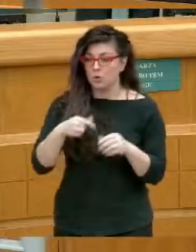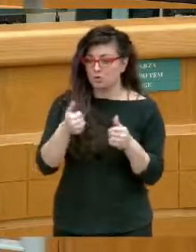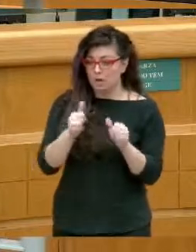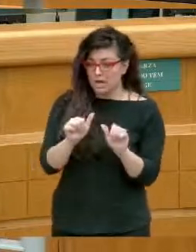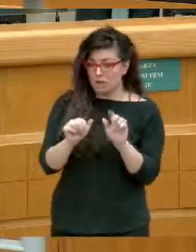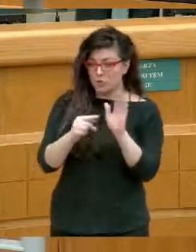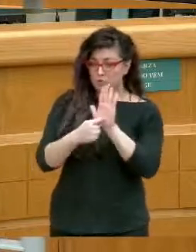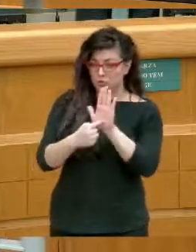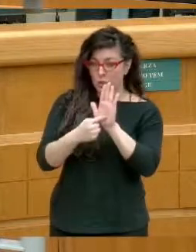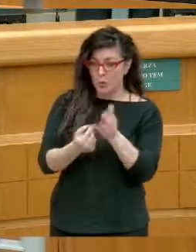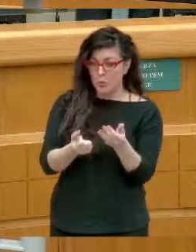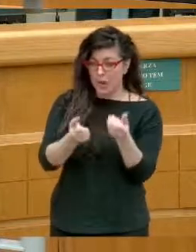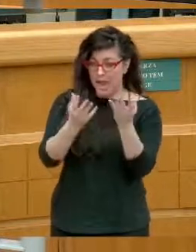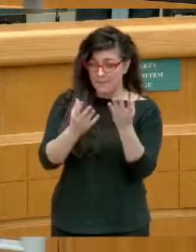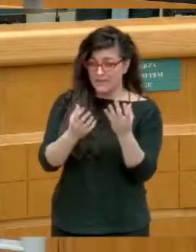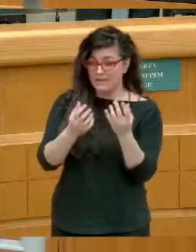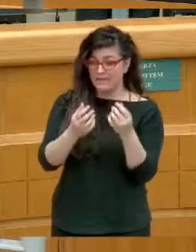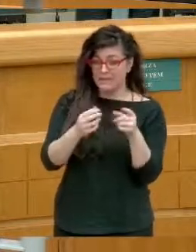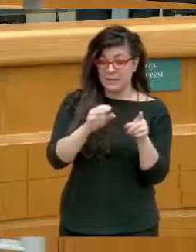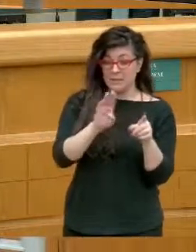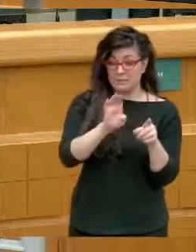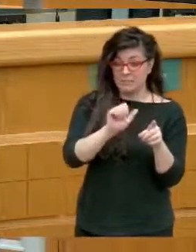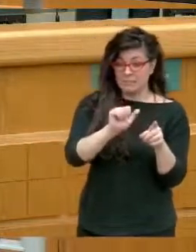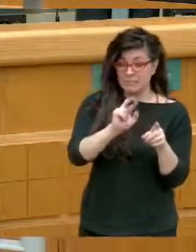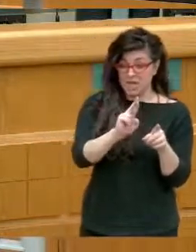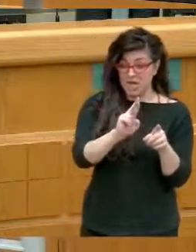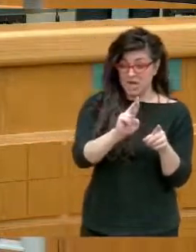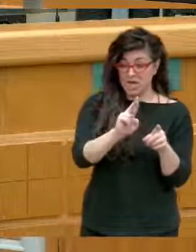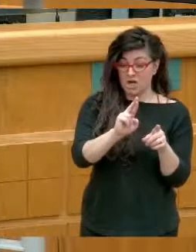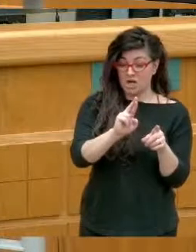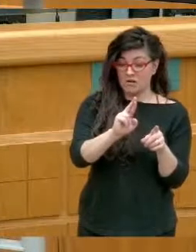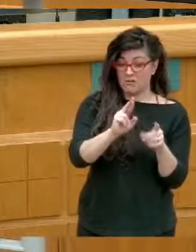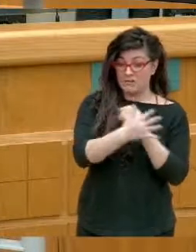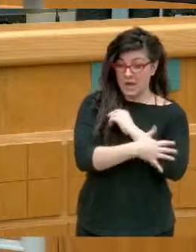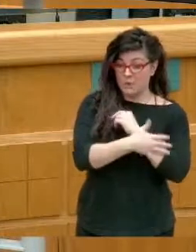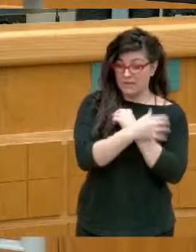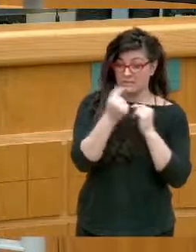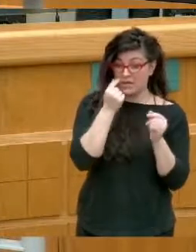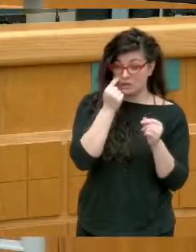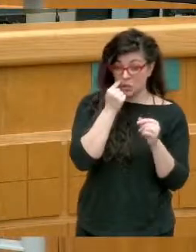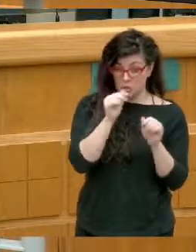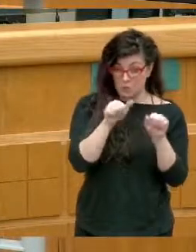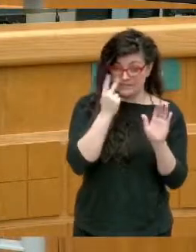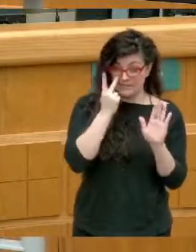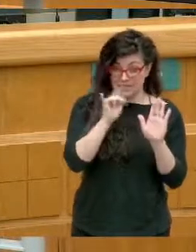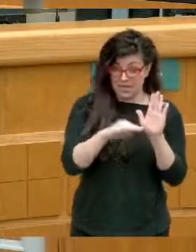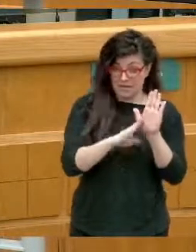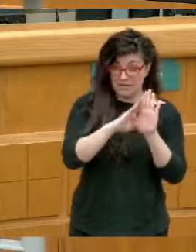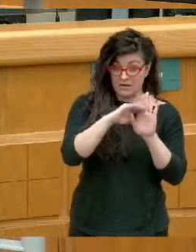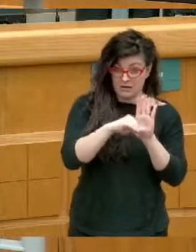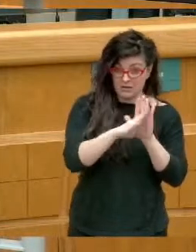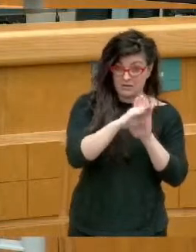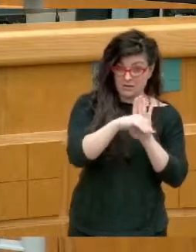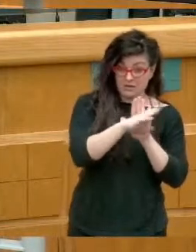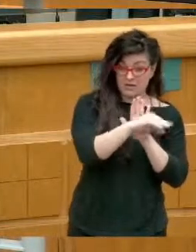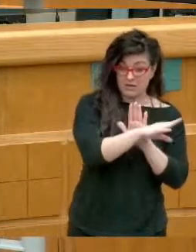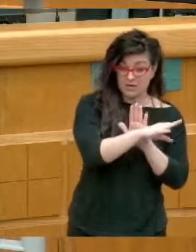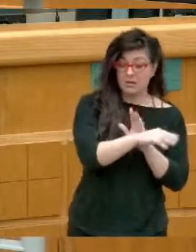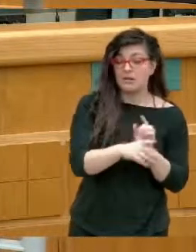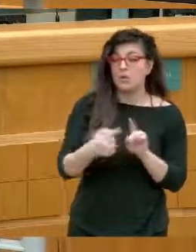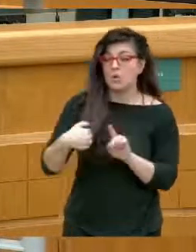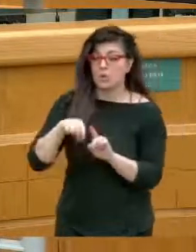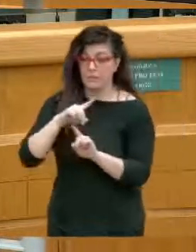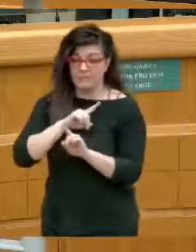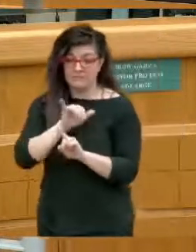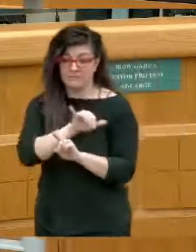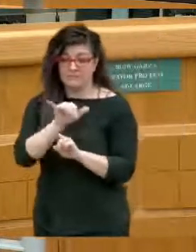we've had this process of going up and down in terms of the rates of new cases per day. And we have also